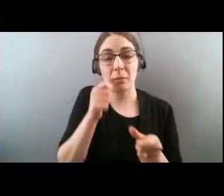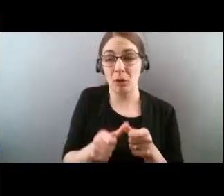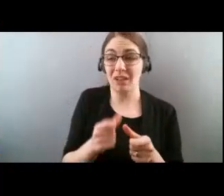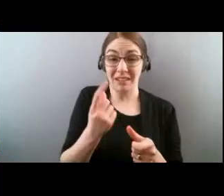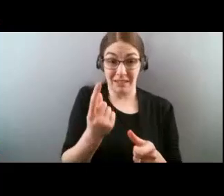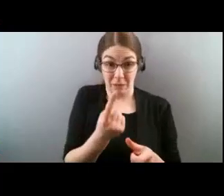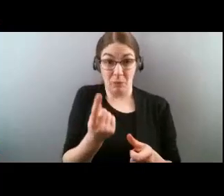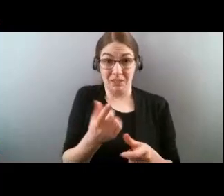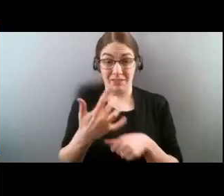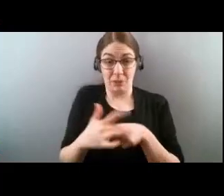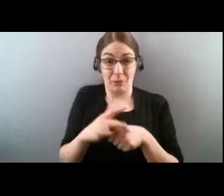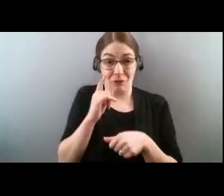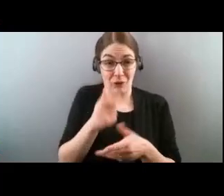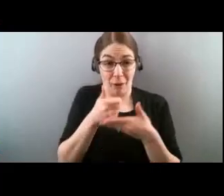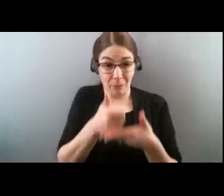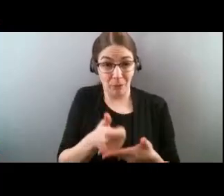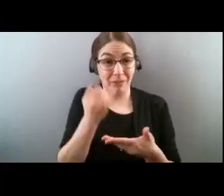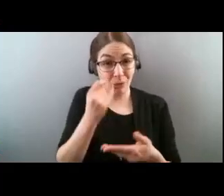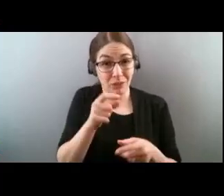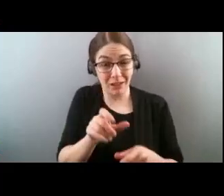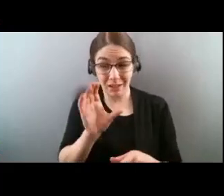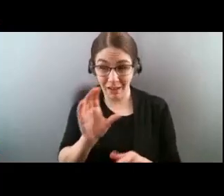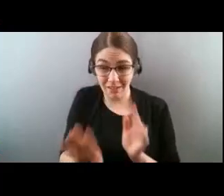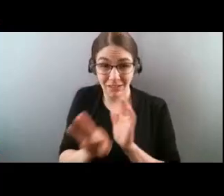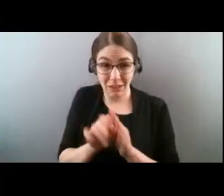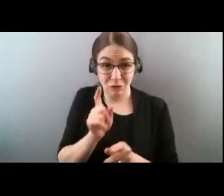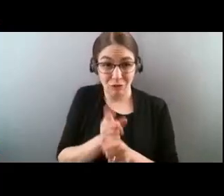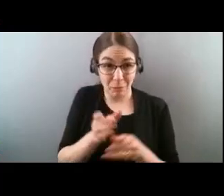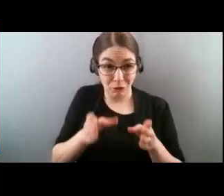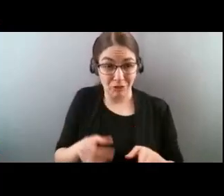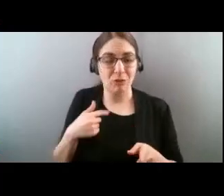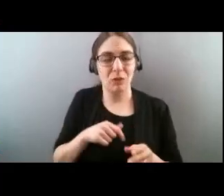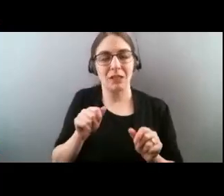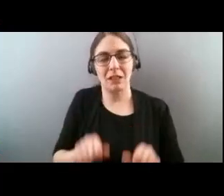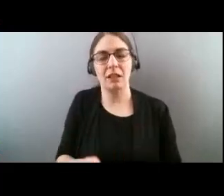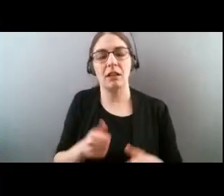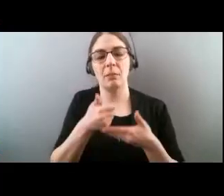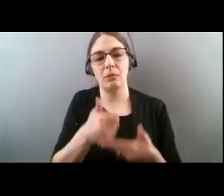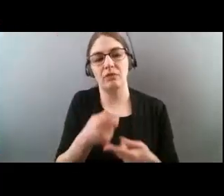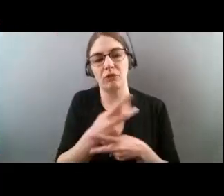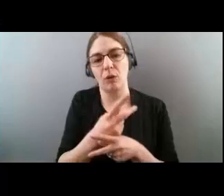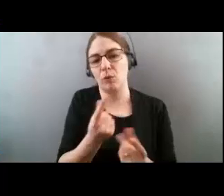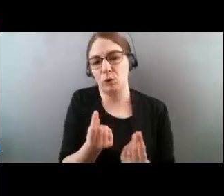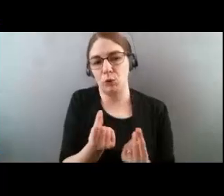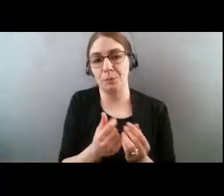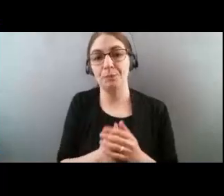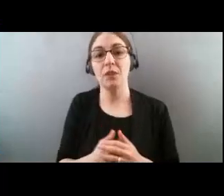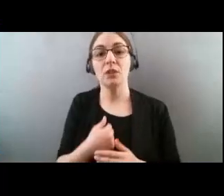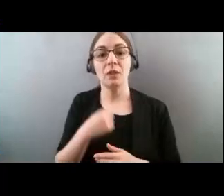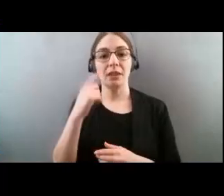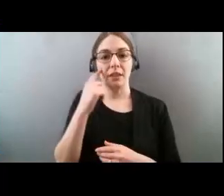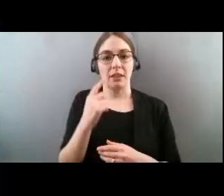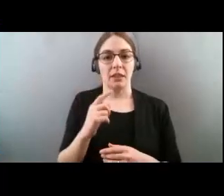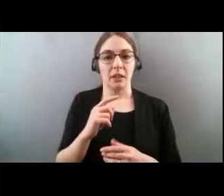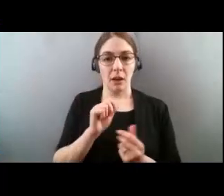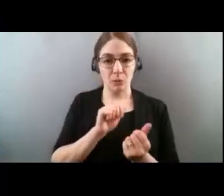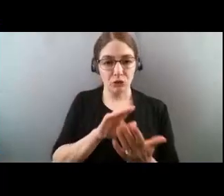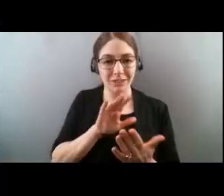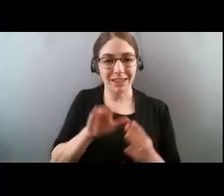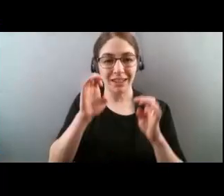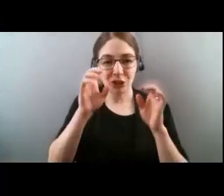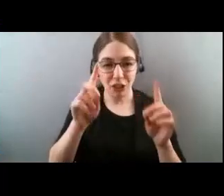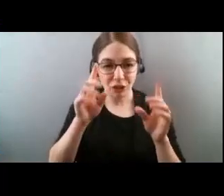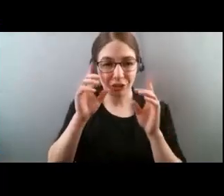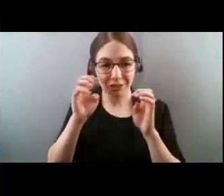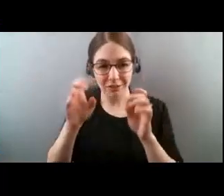right person, we'll figure out what you need to do. So I think coming at the education from adding